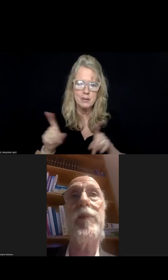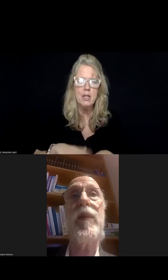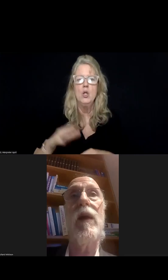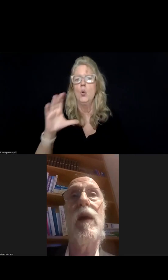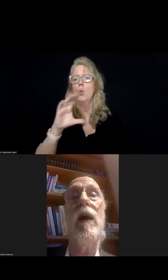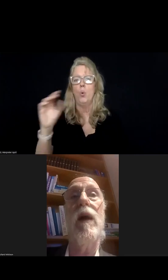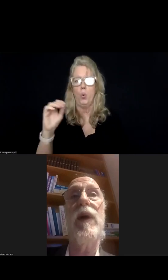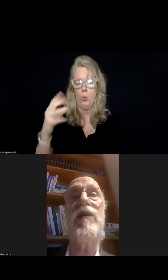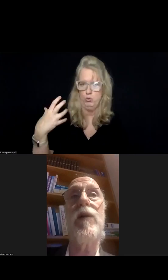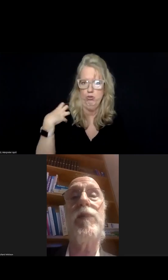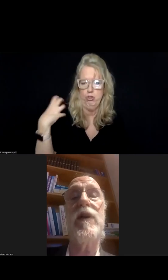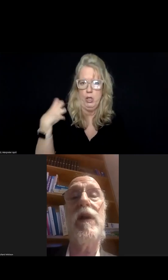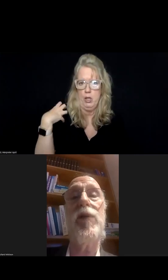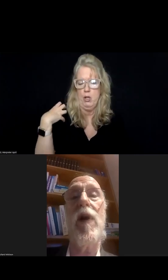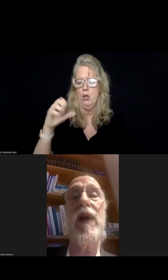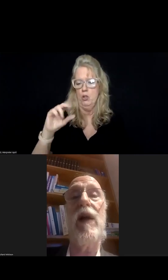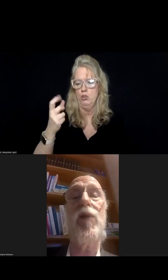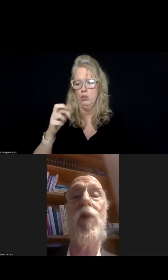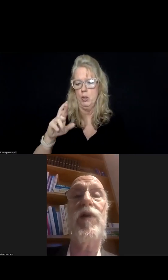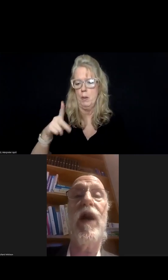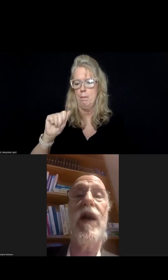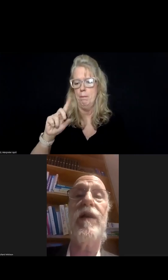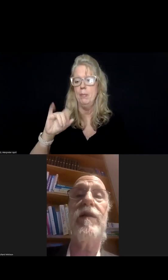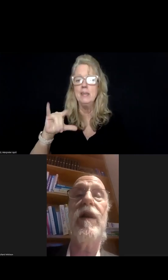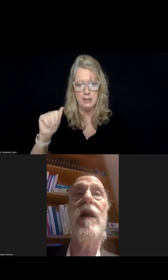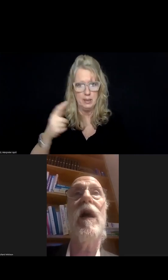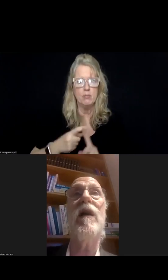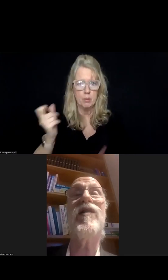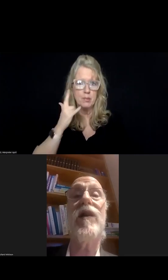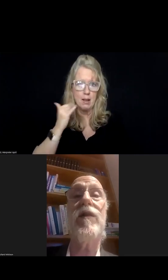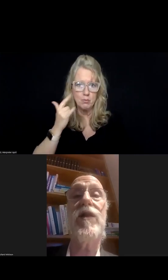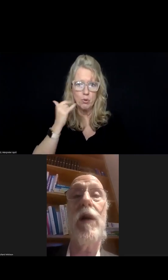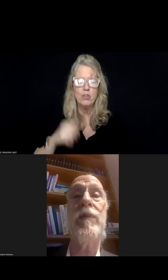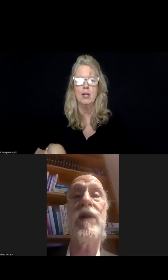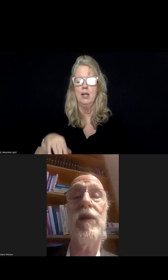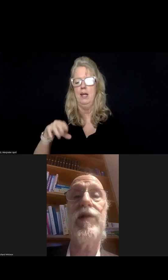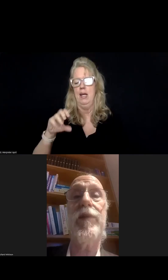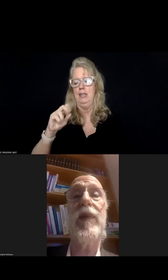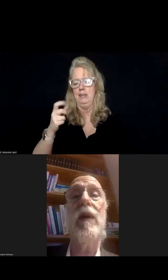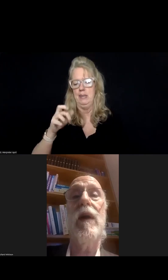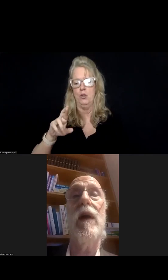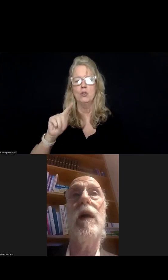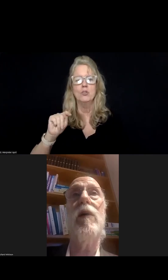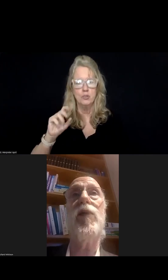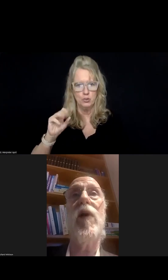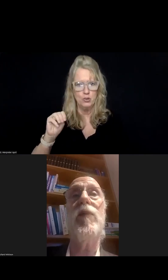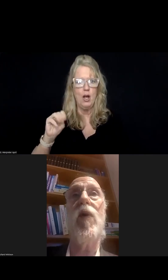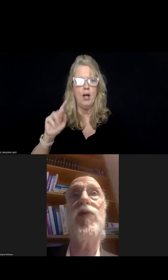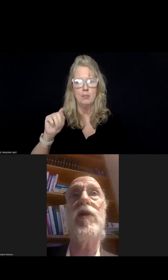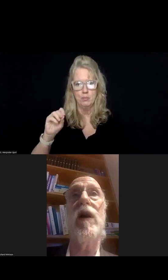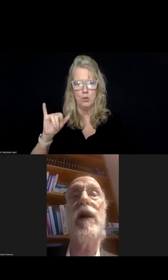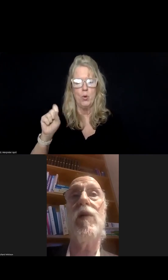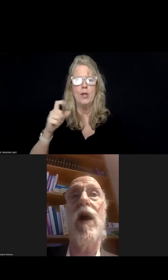co-chaired by Senator Padilla from California and Senator Tom Tillis